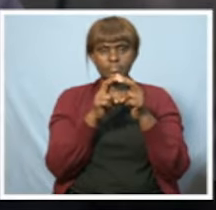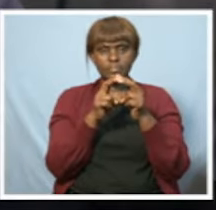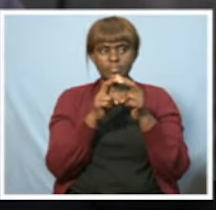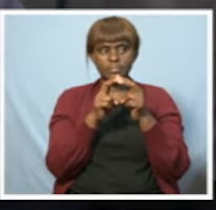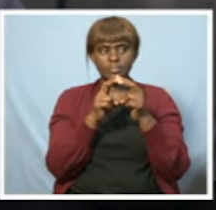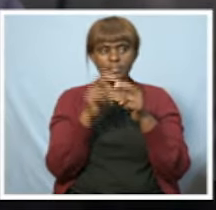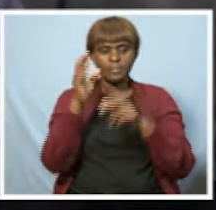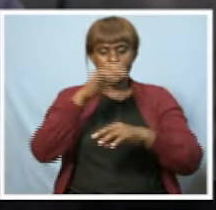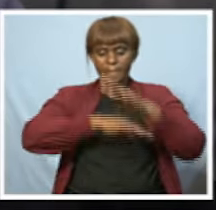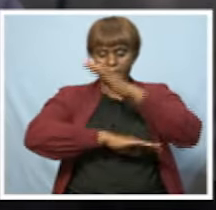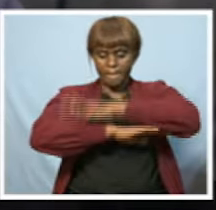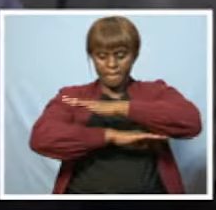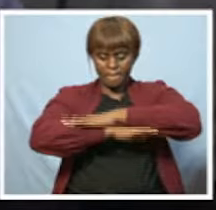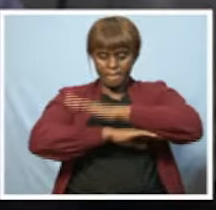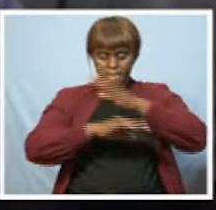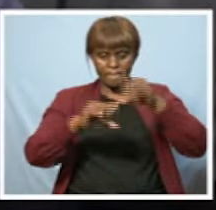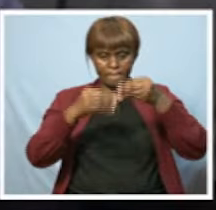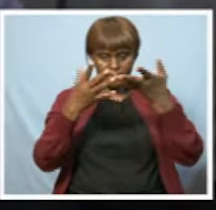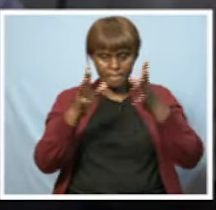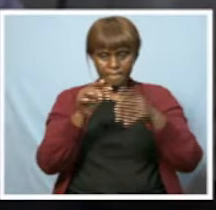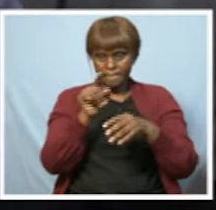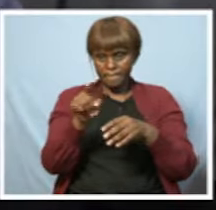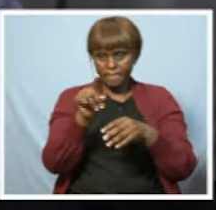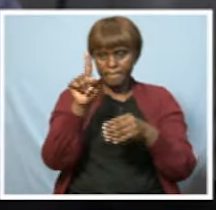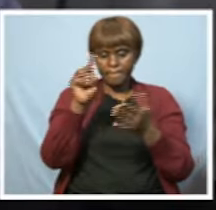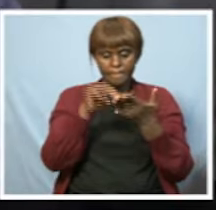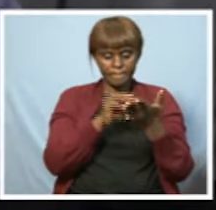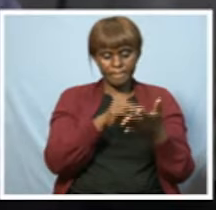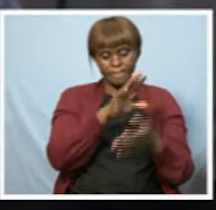the desks were awarded at